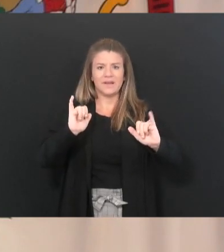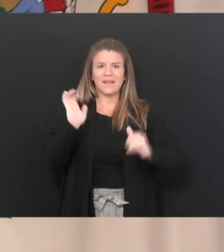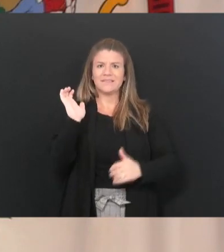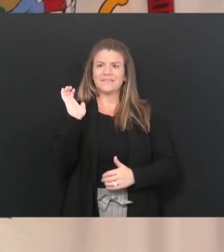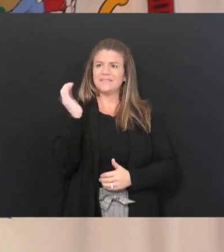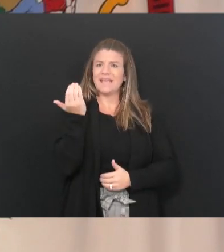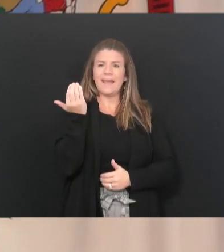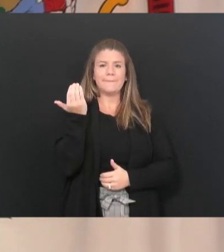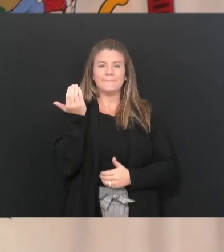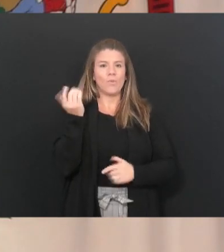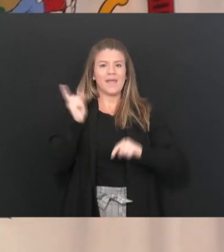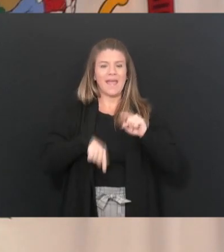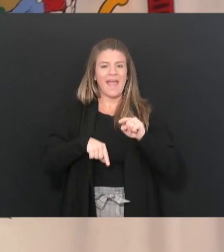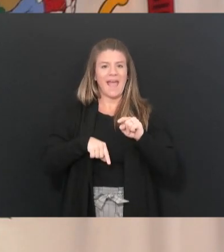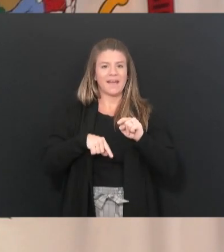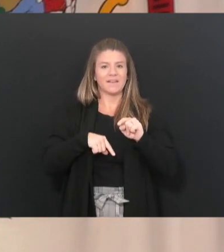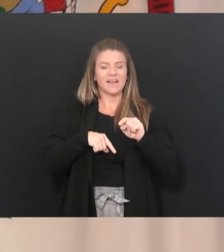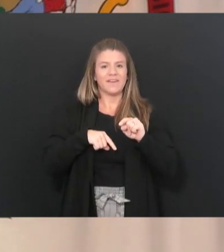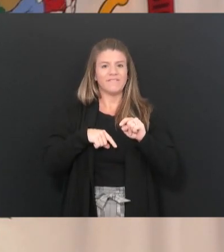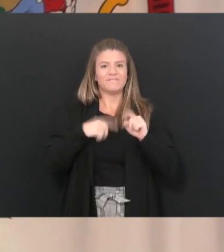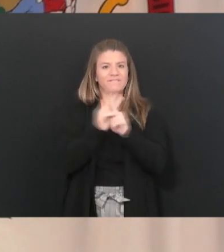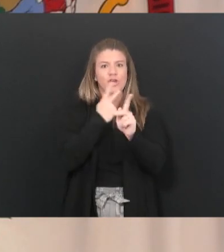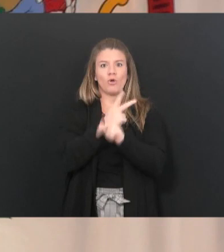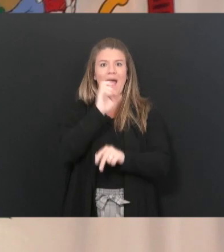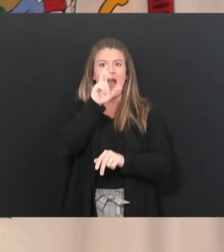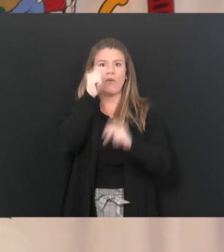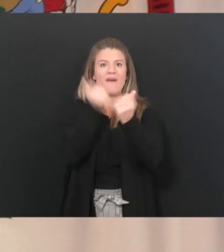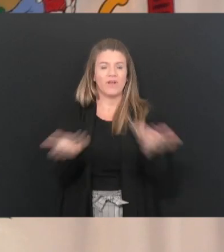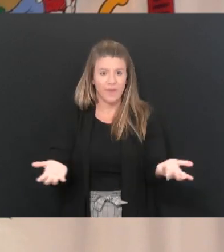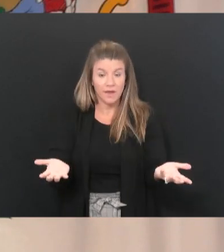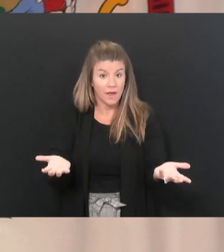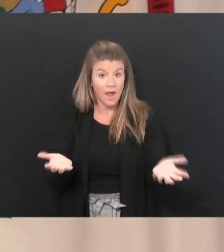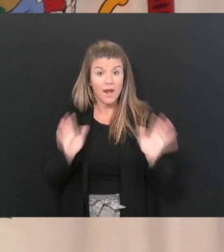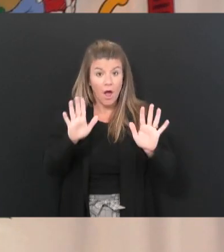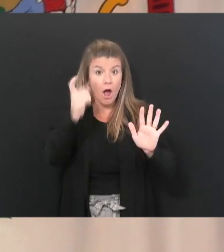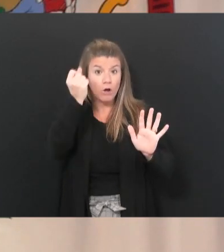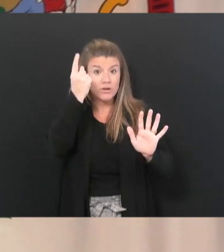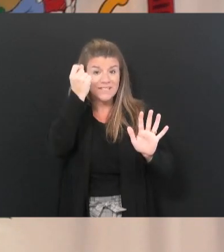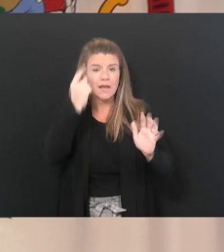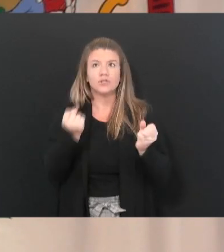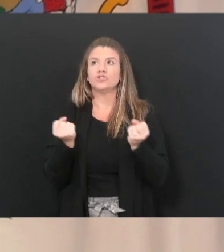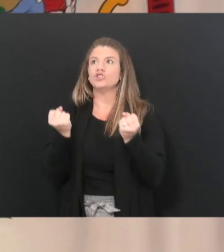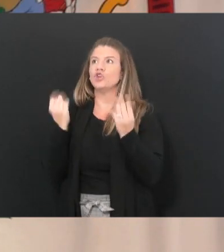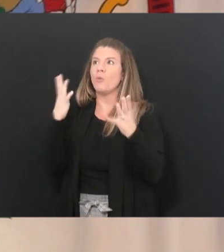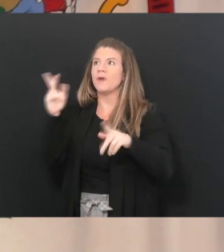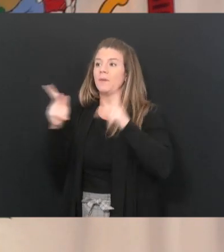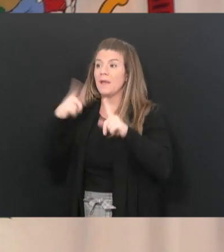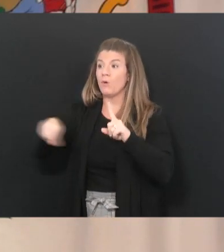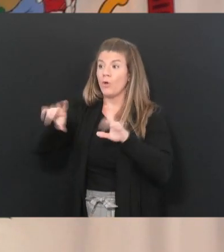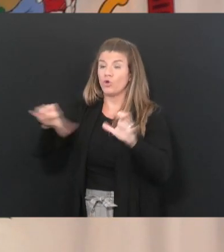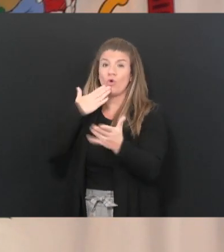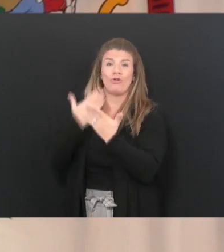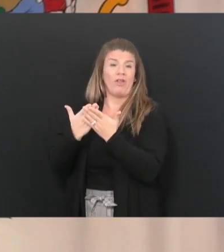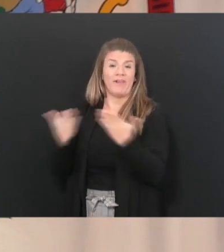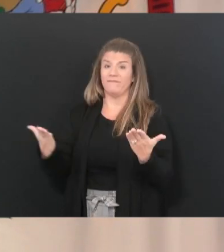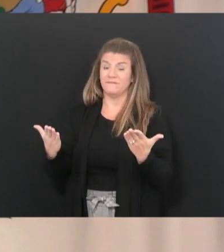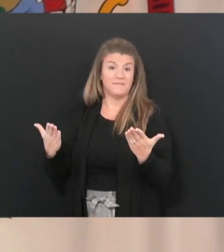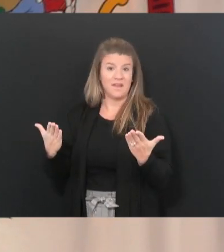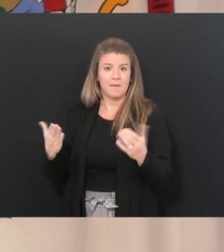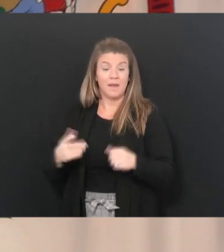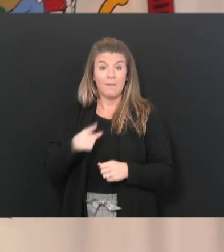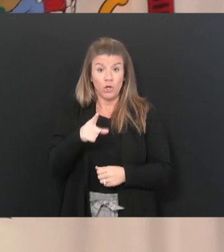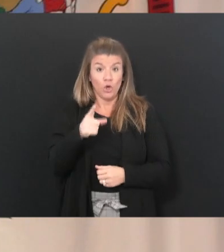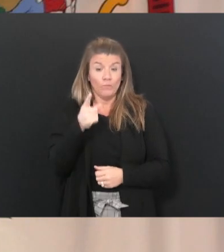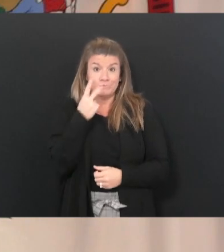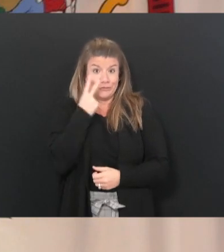wrap this thing up. We got a lot of people that are doing a lot of good stuff, don't get me wrong. But you saw that yesterday I was not